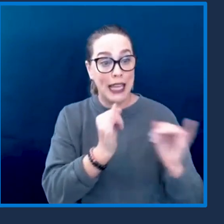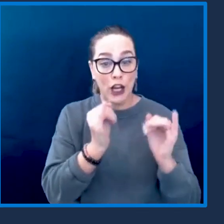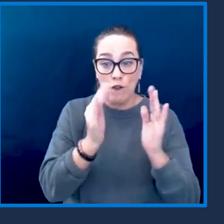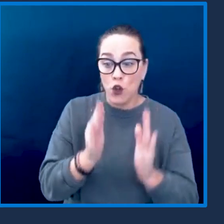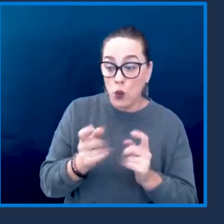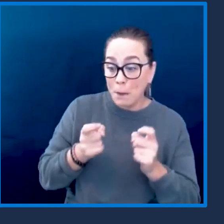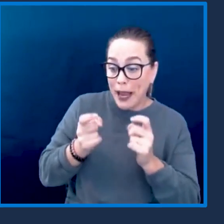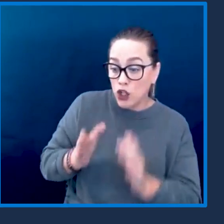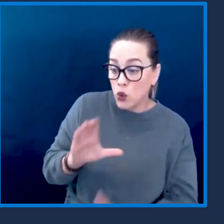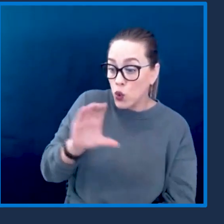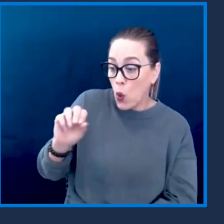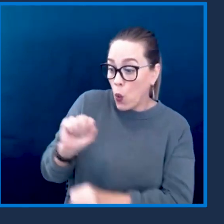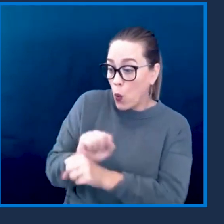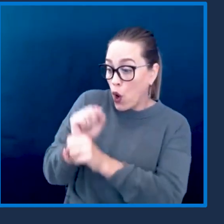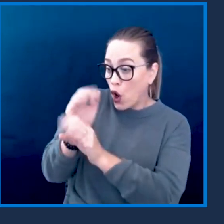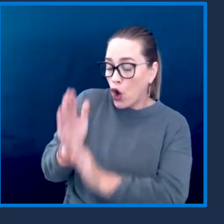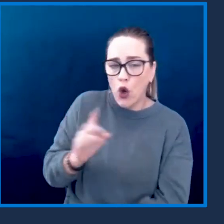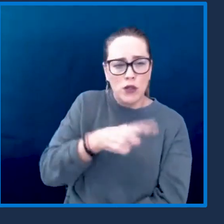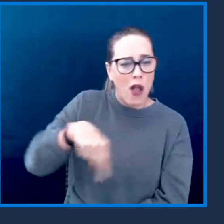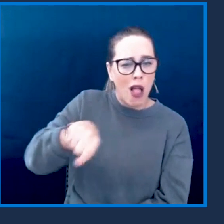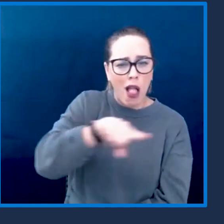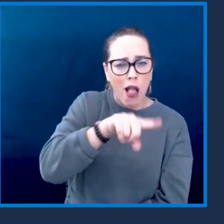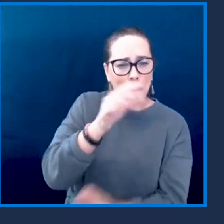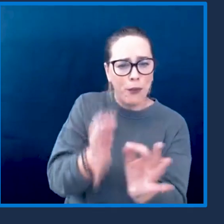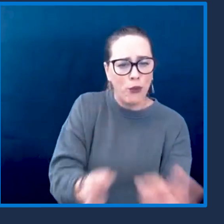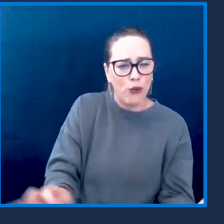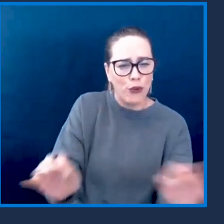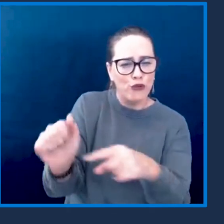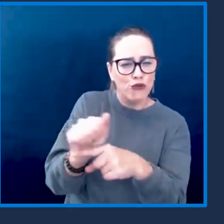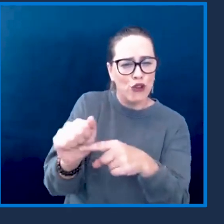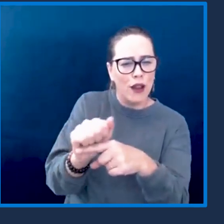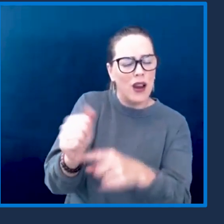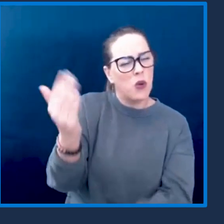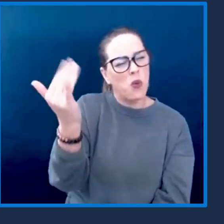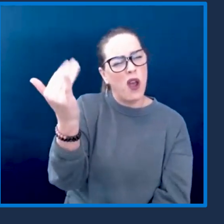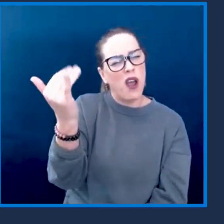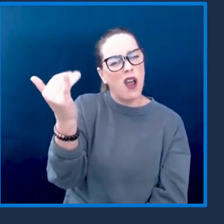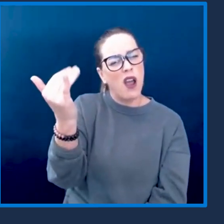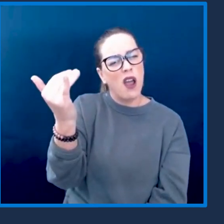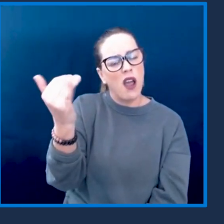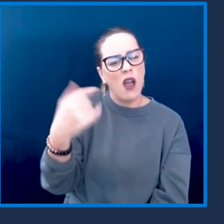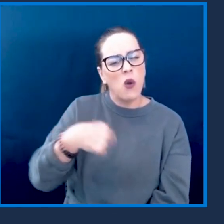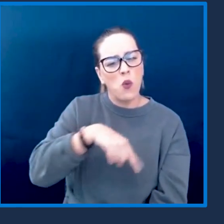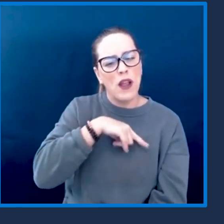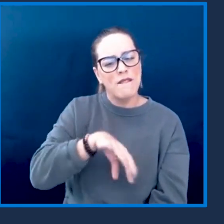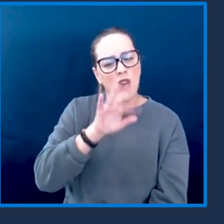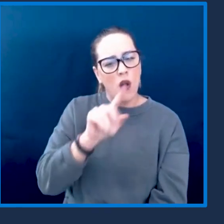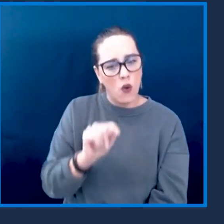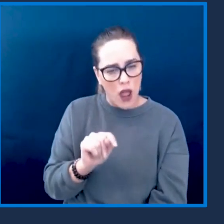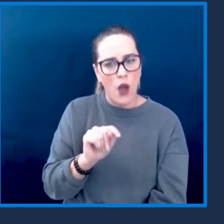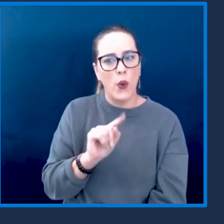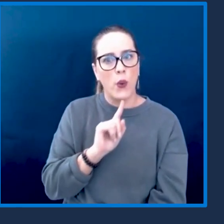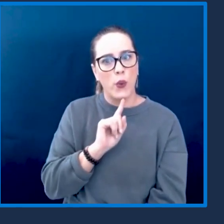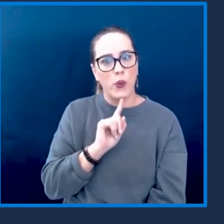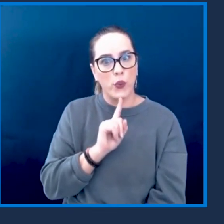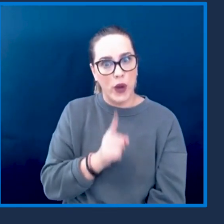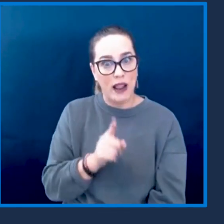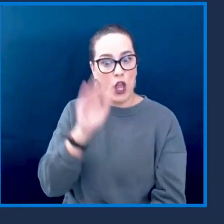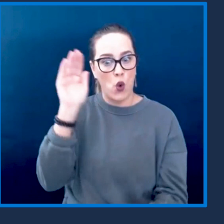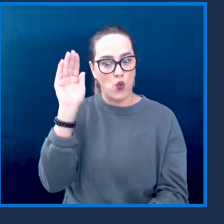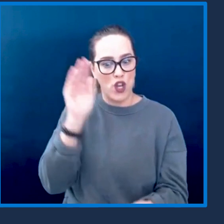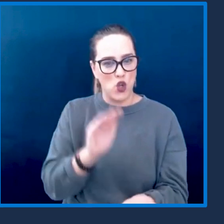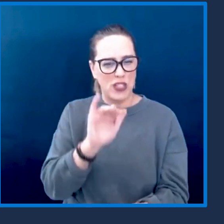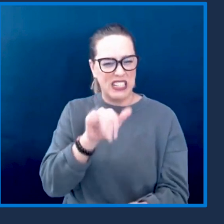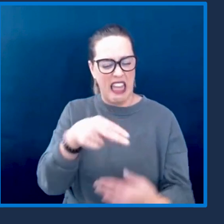of the new hire. And why should we train people? We found that it really reduces stigma and